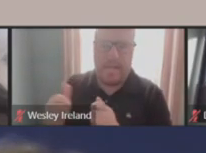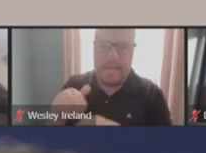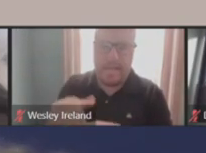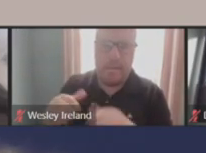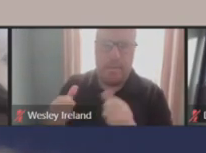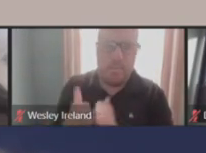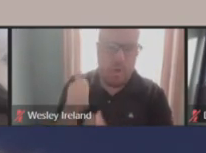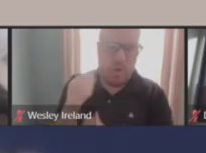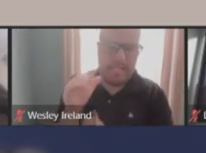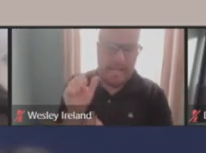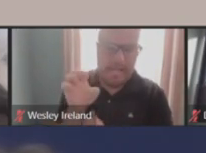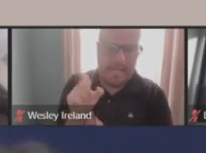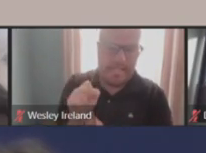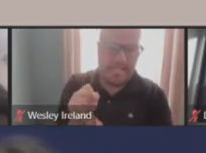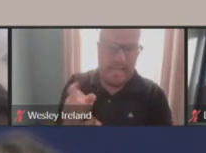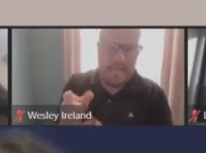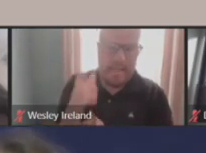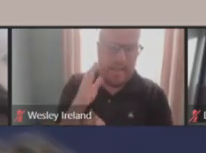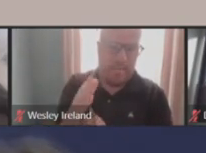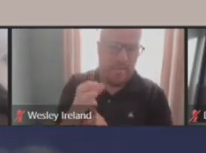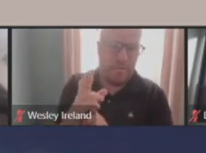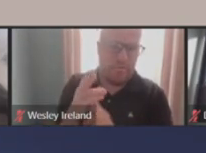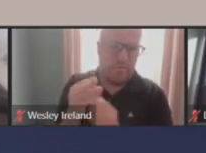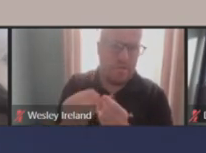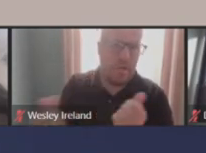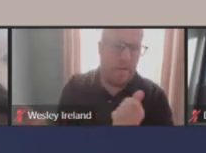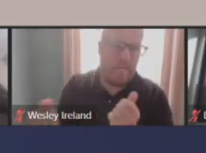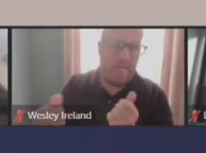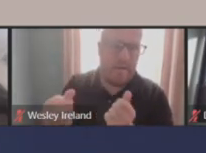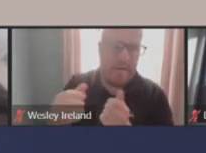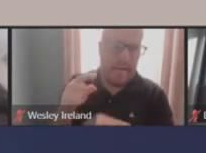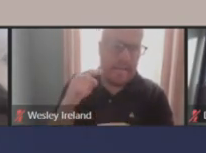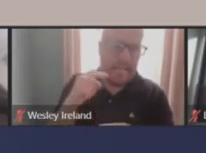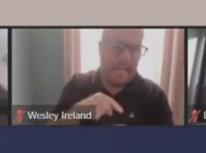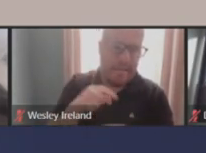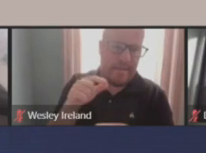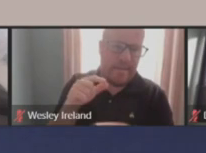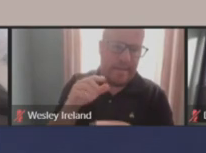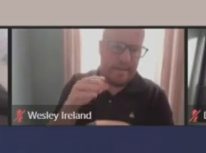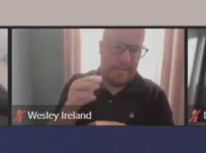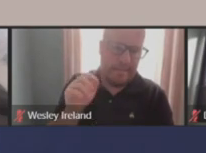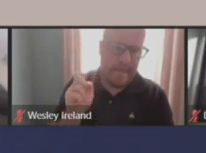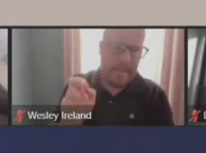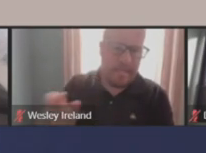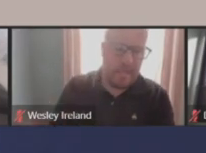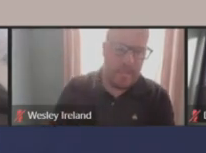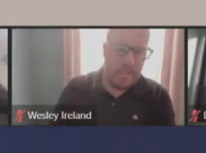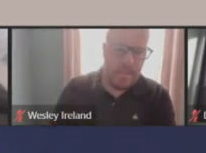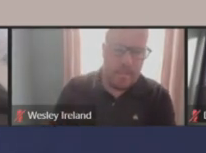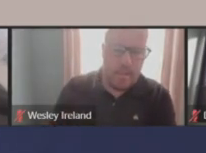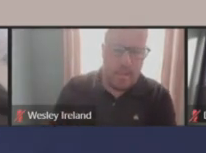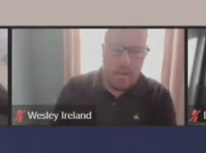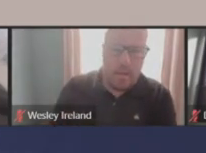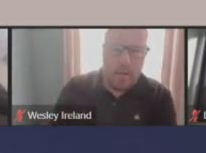to report any issues. And in most cases, they will be resolved in a timely manner.